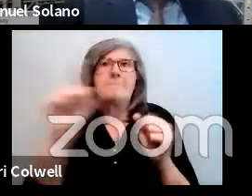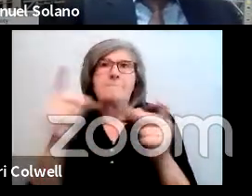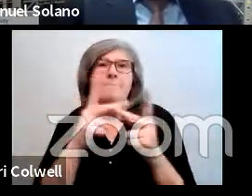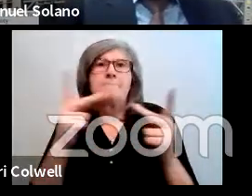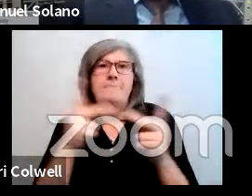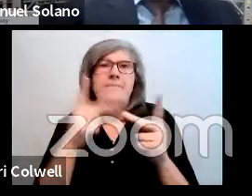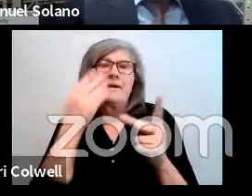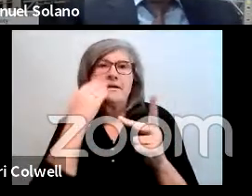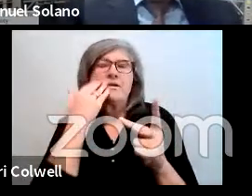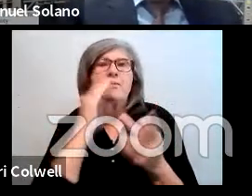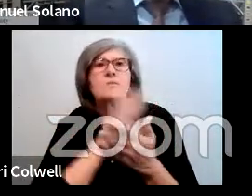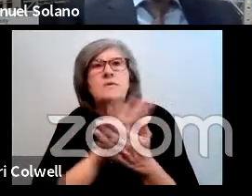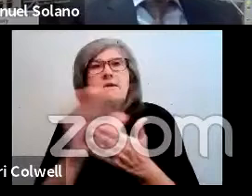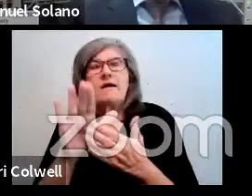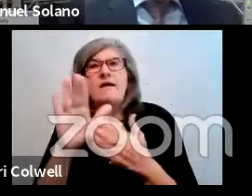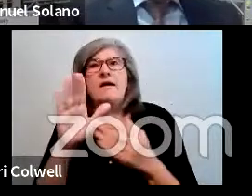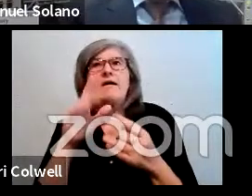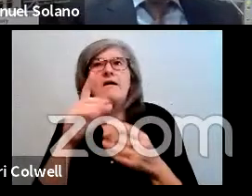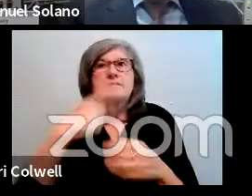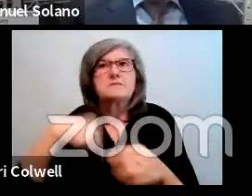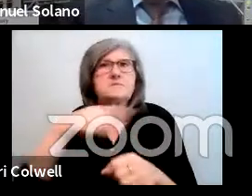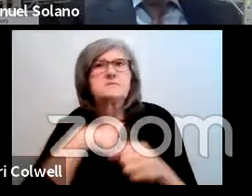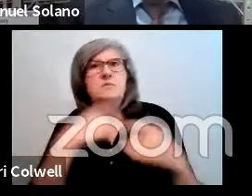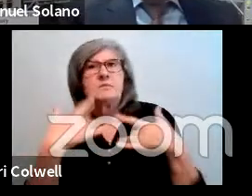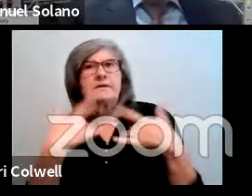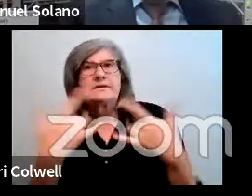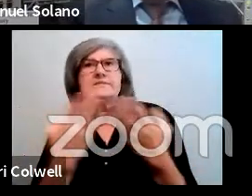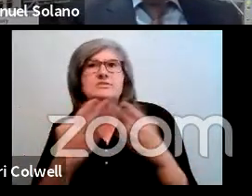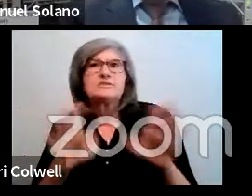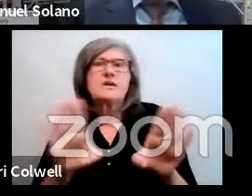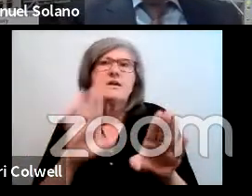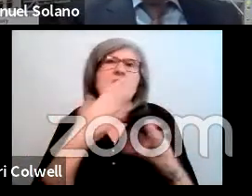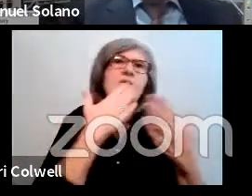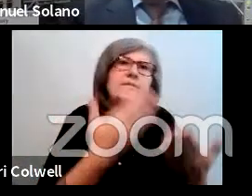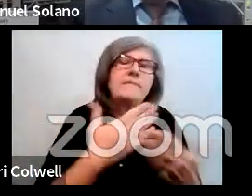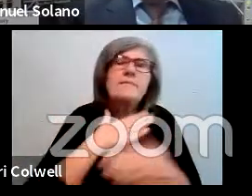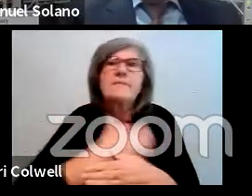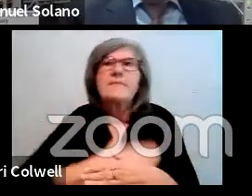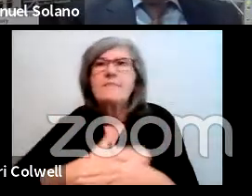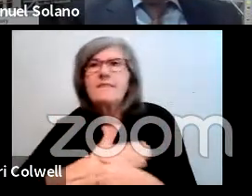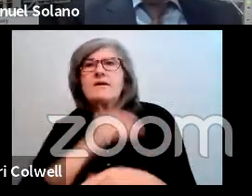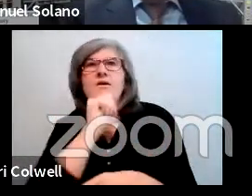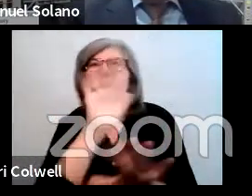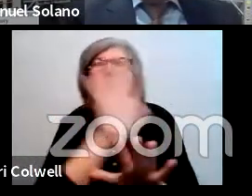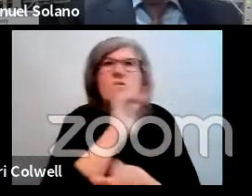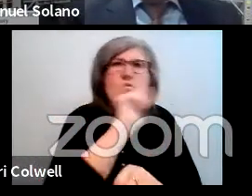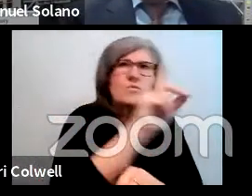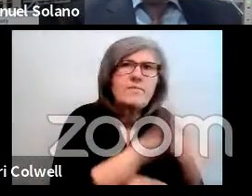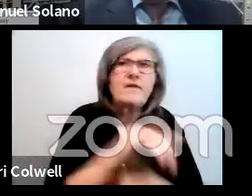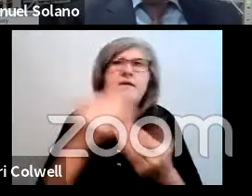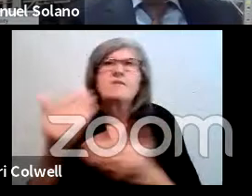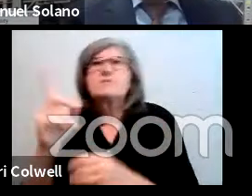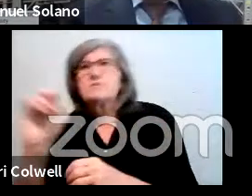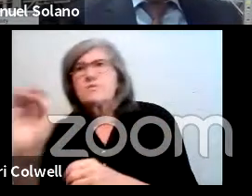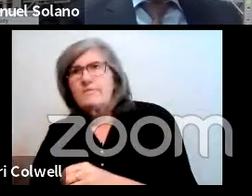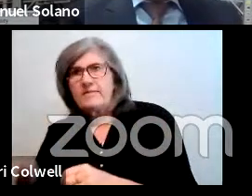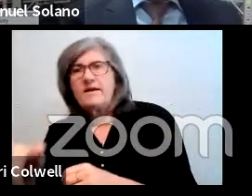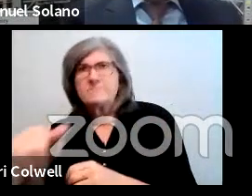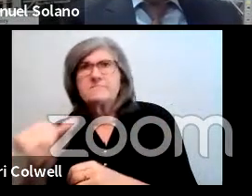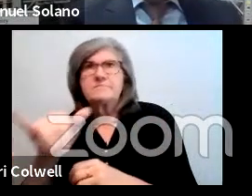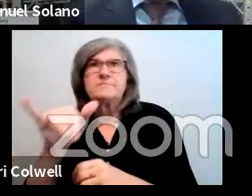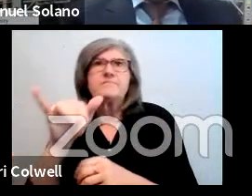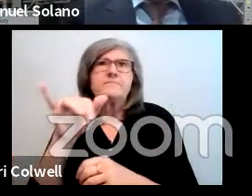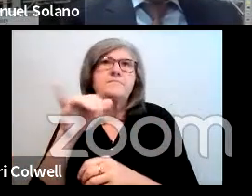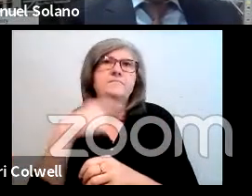as we generally are, we say thank you, please, don't do that, and whatever. I